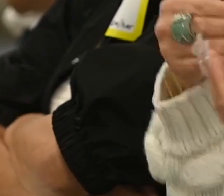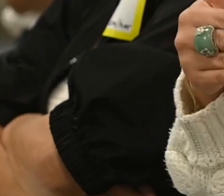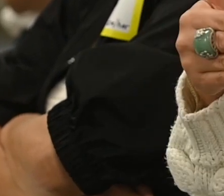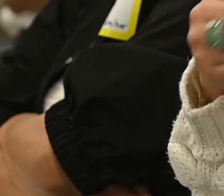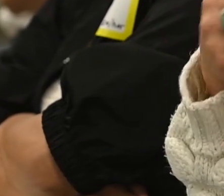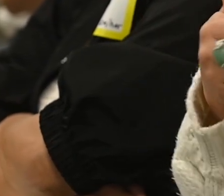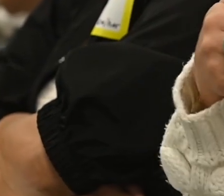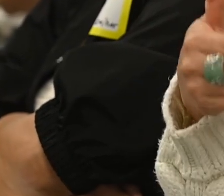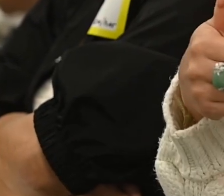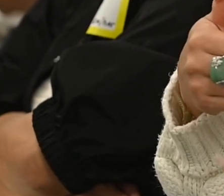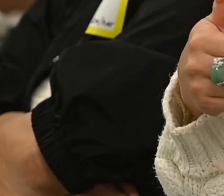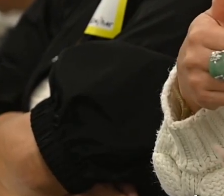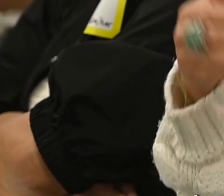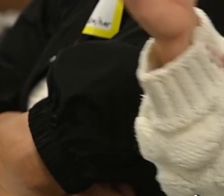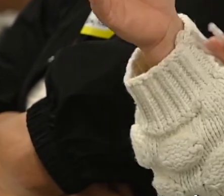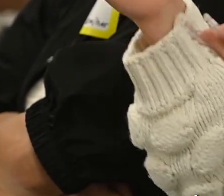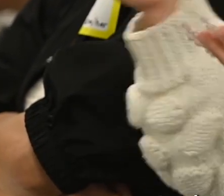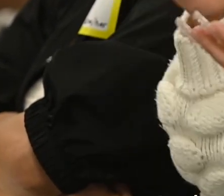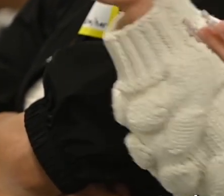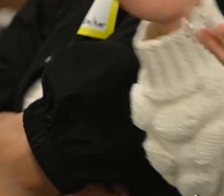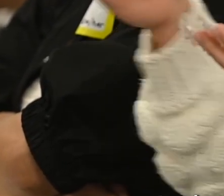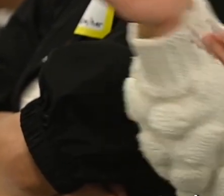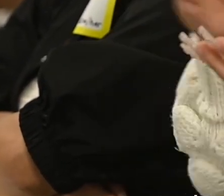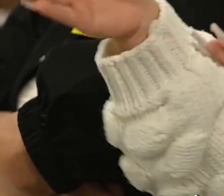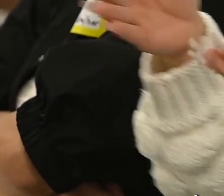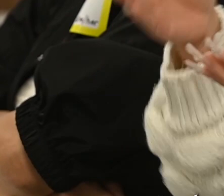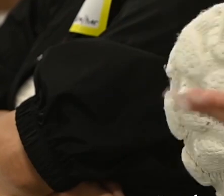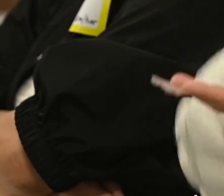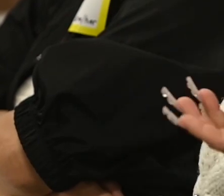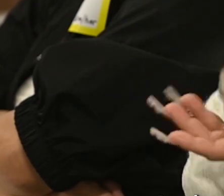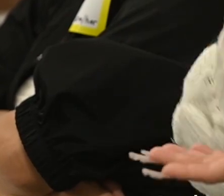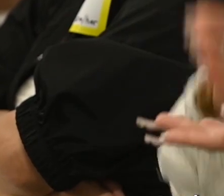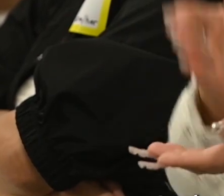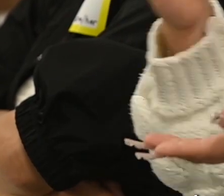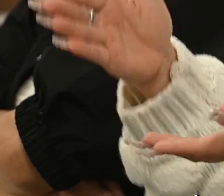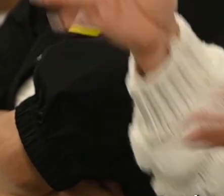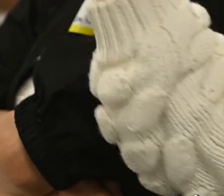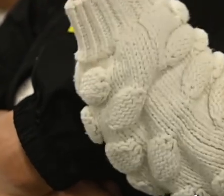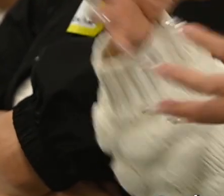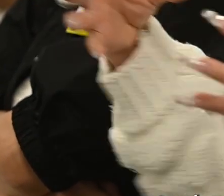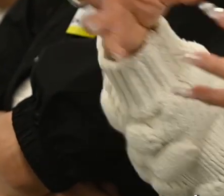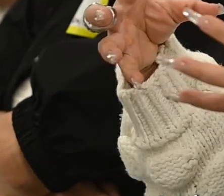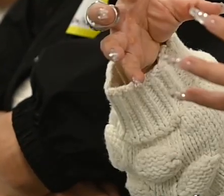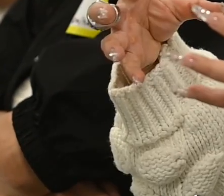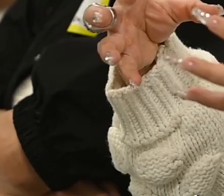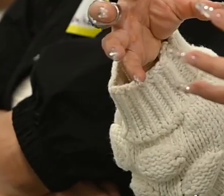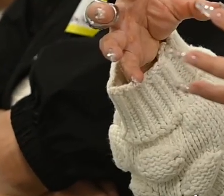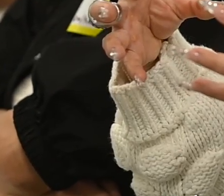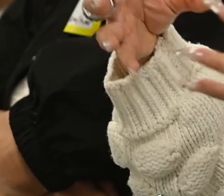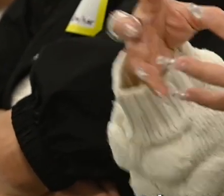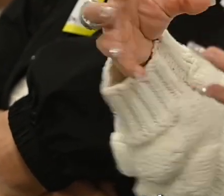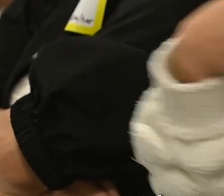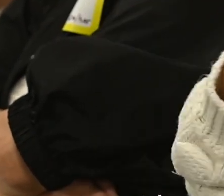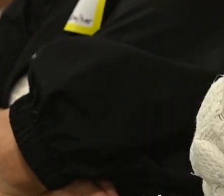we lose funding and that has real impact, right? And so I think that so much of it is this nonprofit industrial complex that's putting us in this